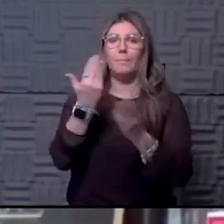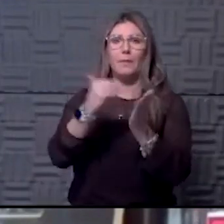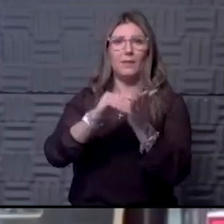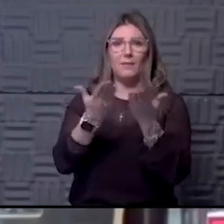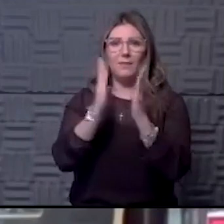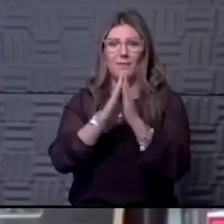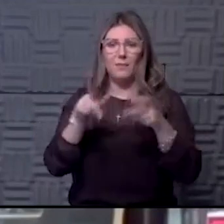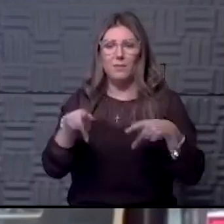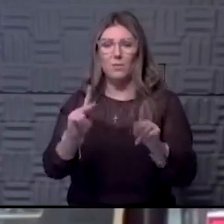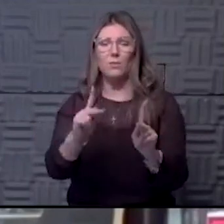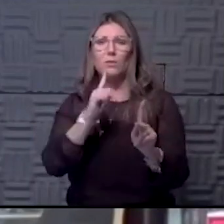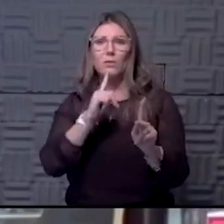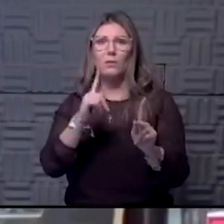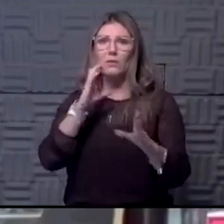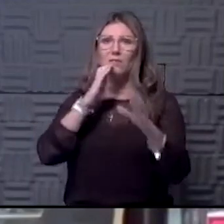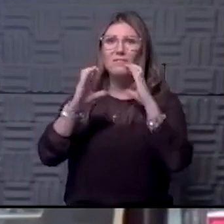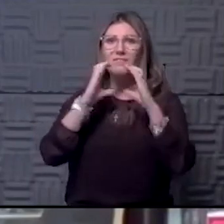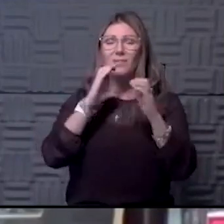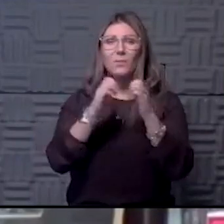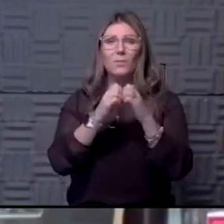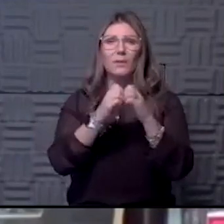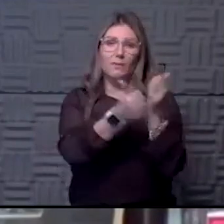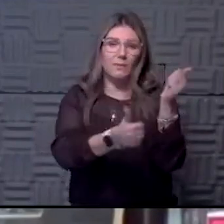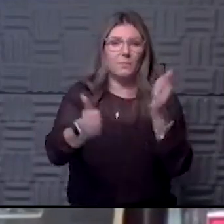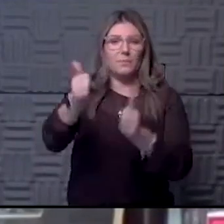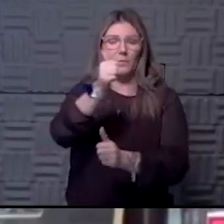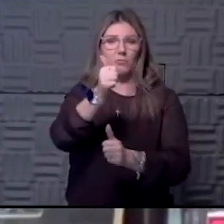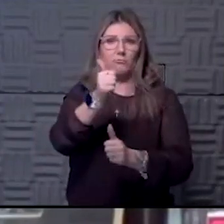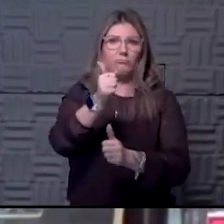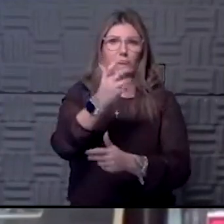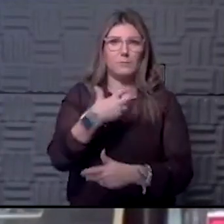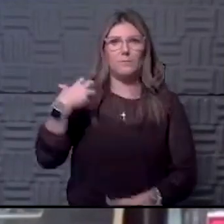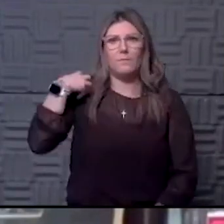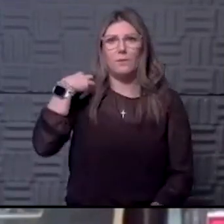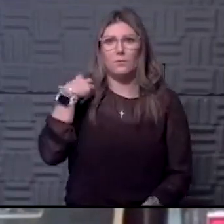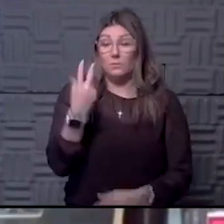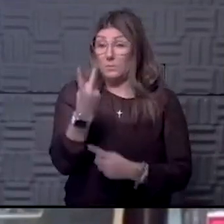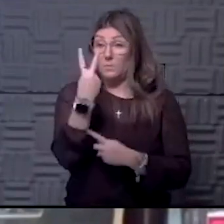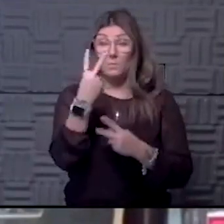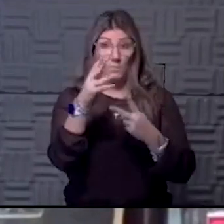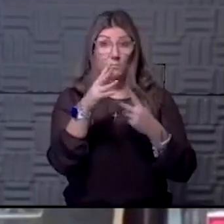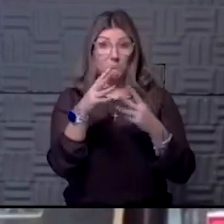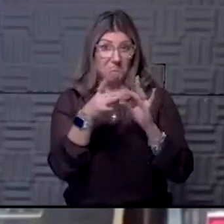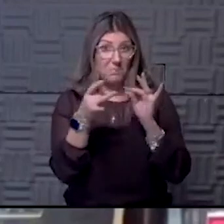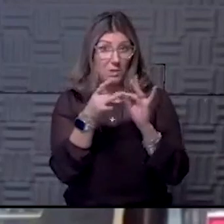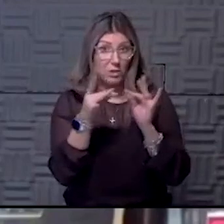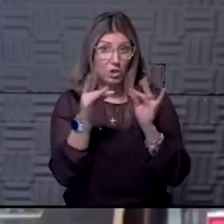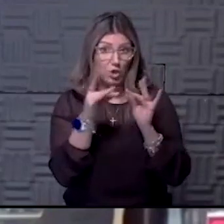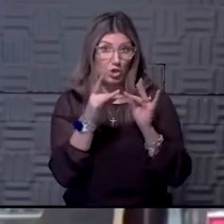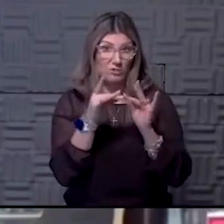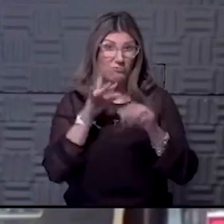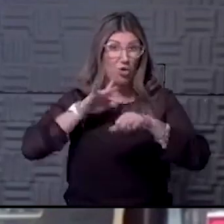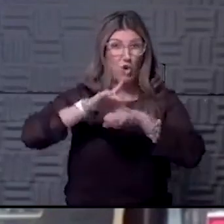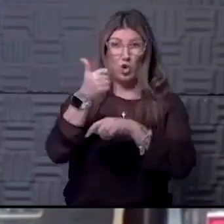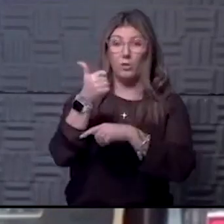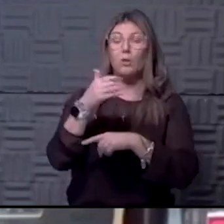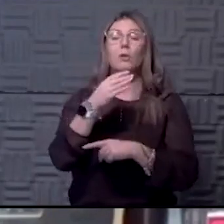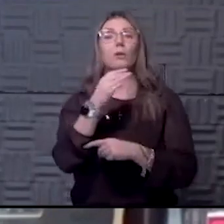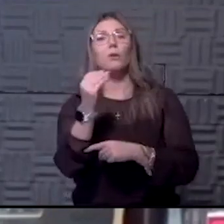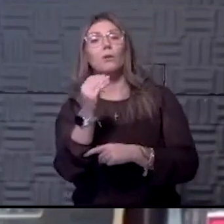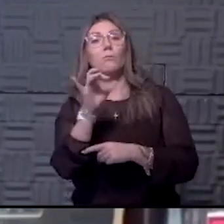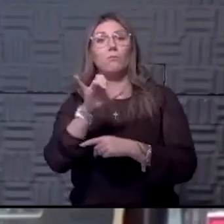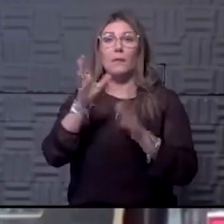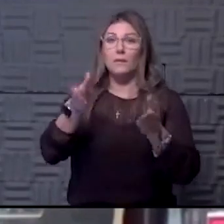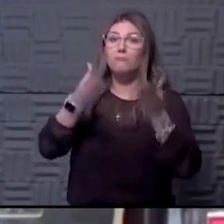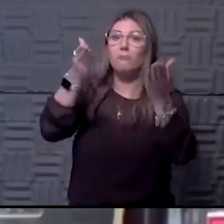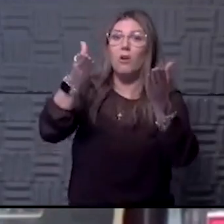for an opportunity to have a conversation with the administration officials, including the two that I mentioned earlier, and that has been offered.